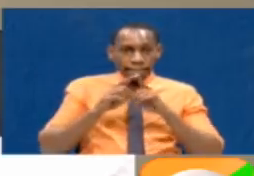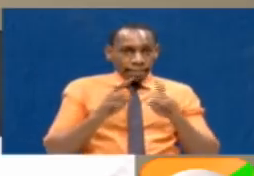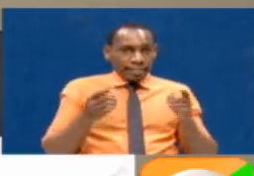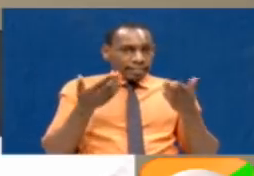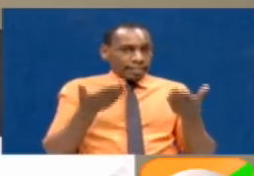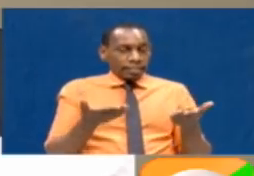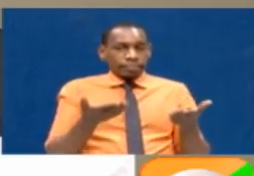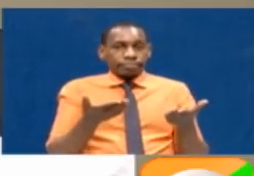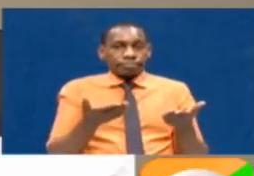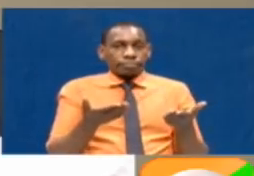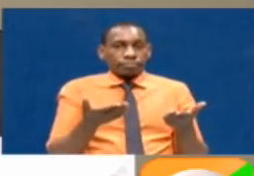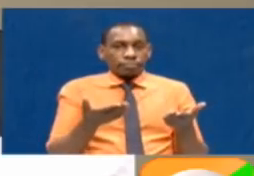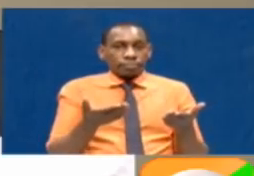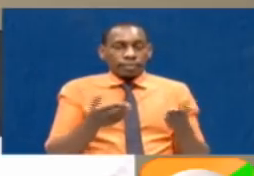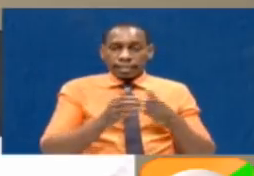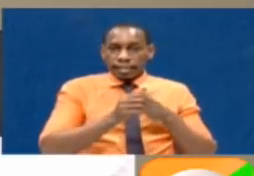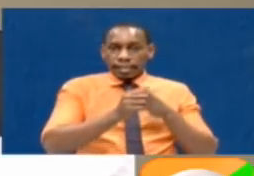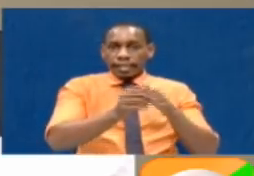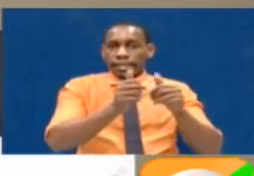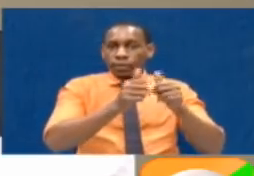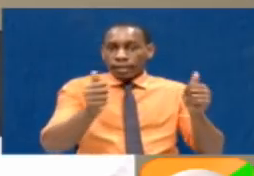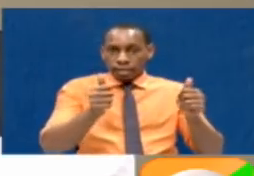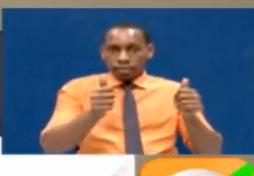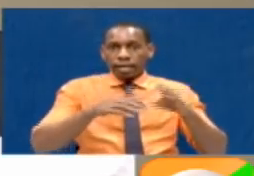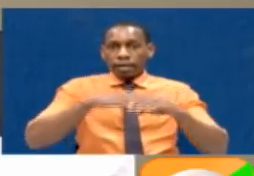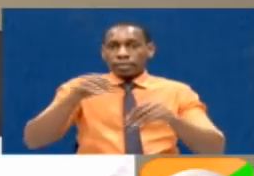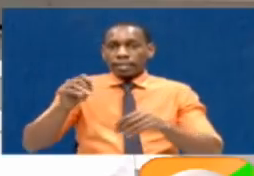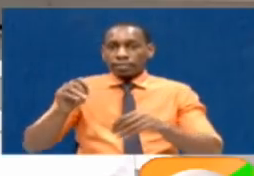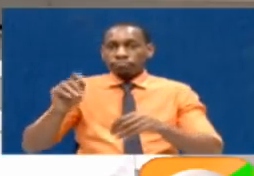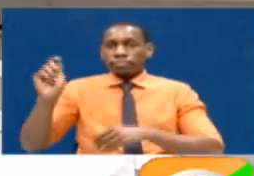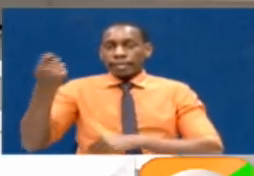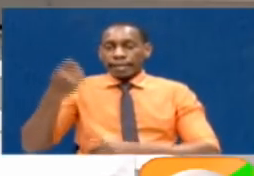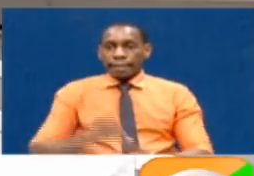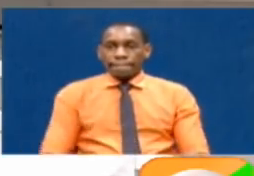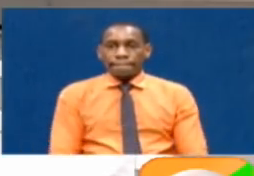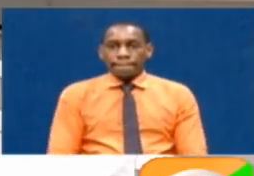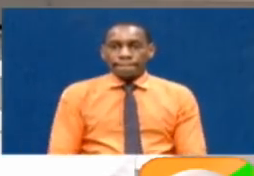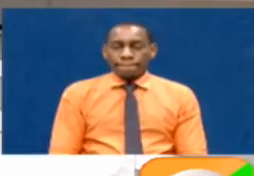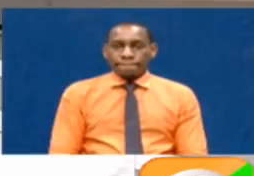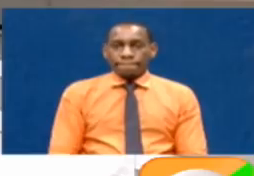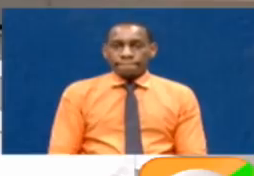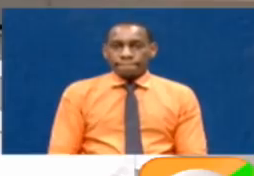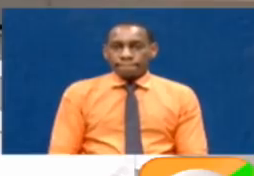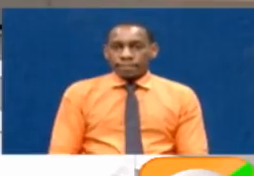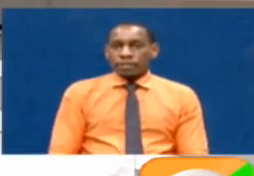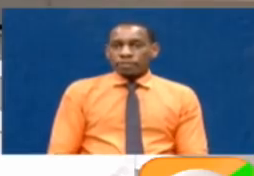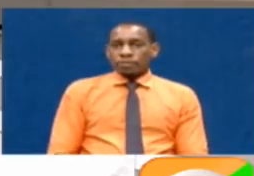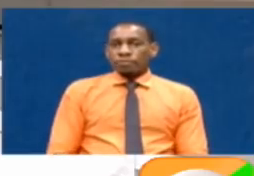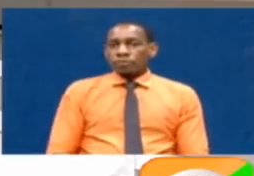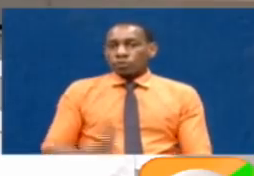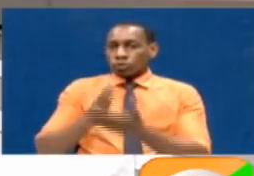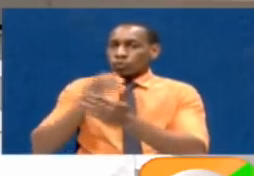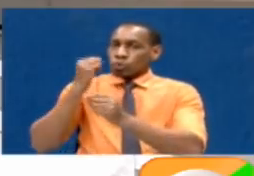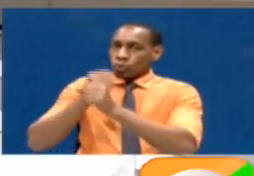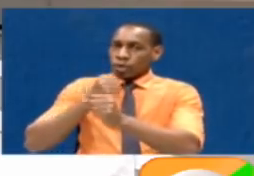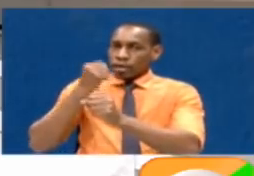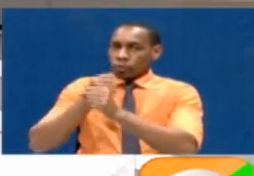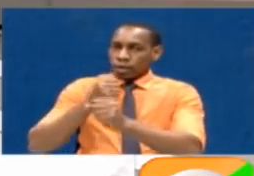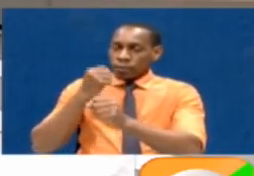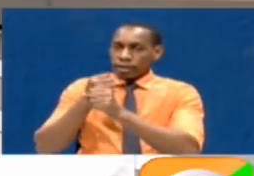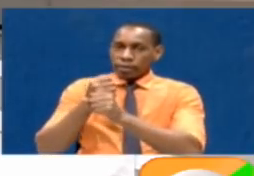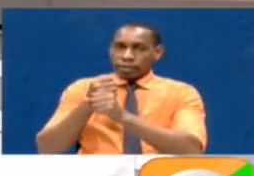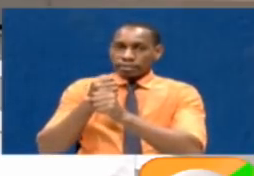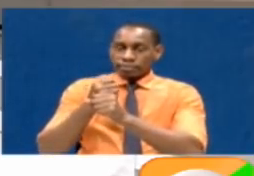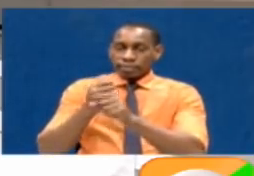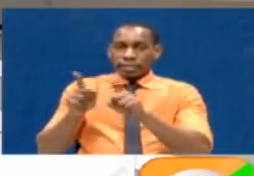we'll get it to lead well beyond this country. Yeah, Peter Ndegwa, hitting the ground running. Absolutely. And smack in